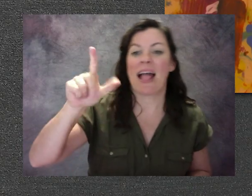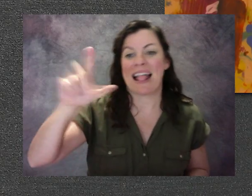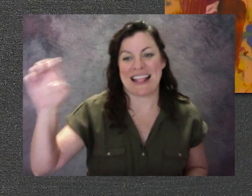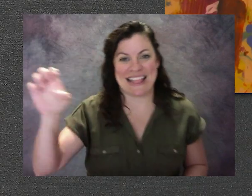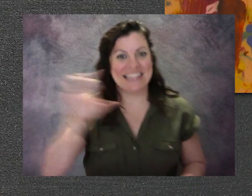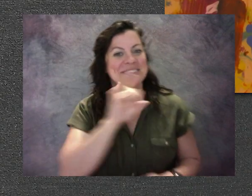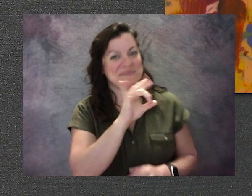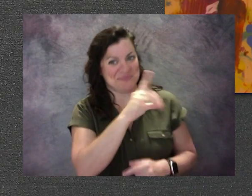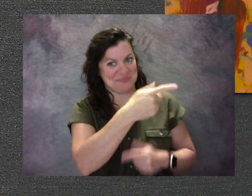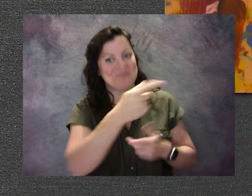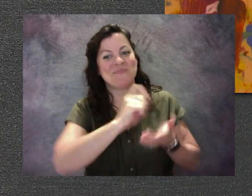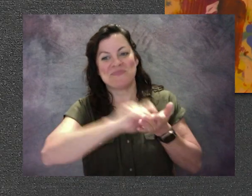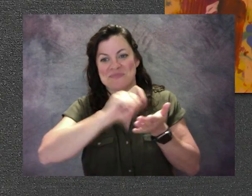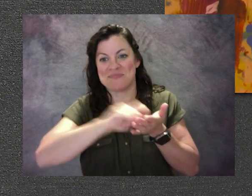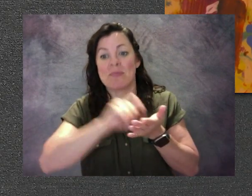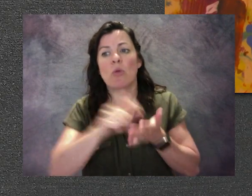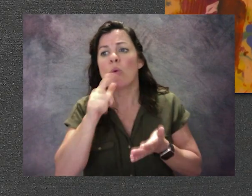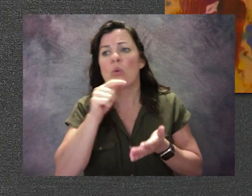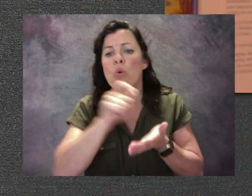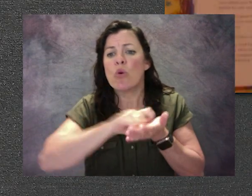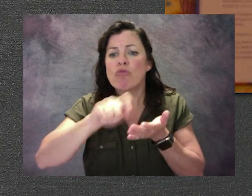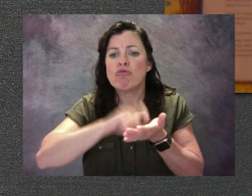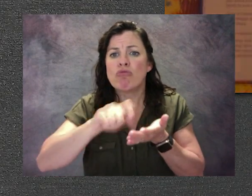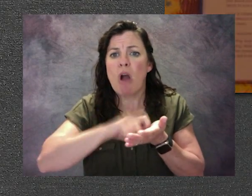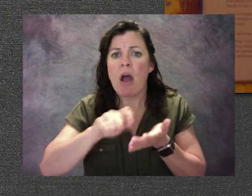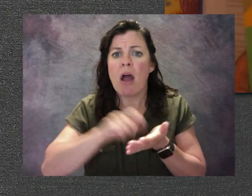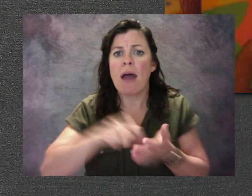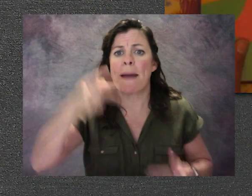by Geraldine Elshner and Peggy Nile.